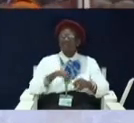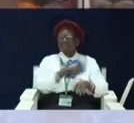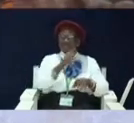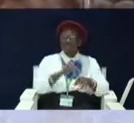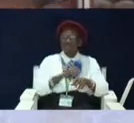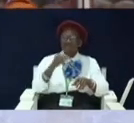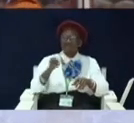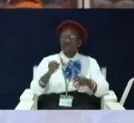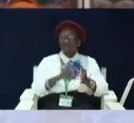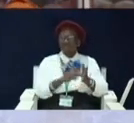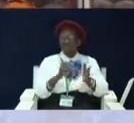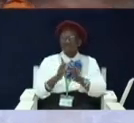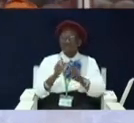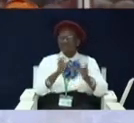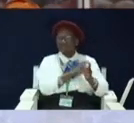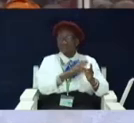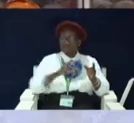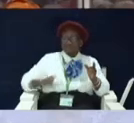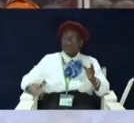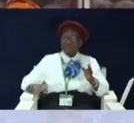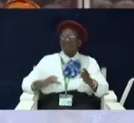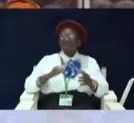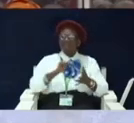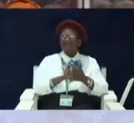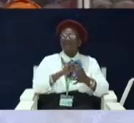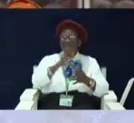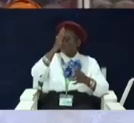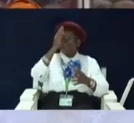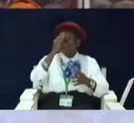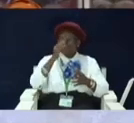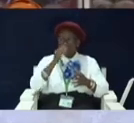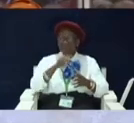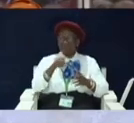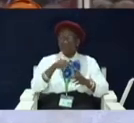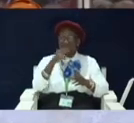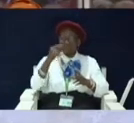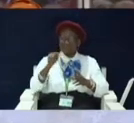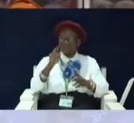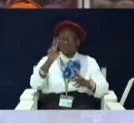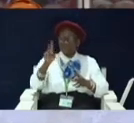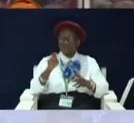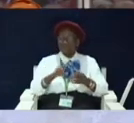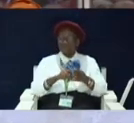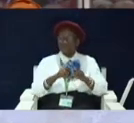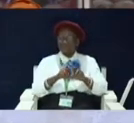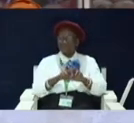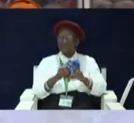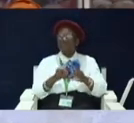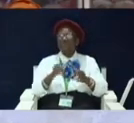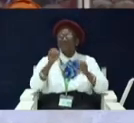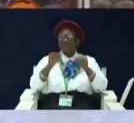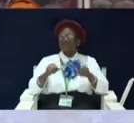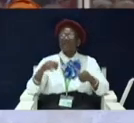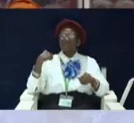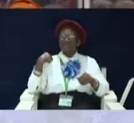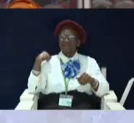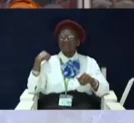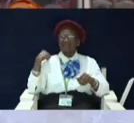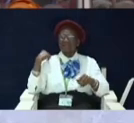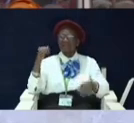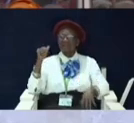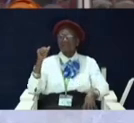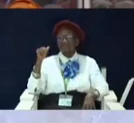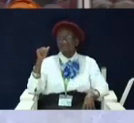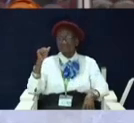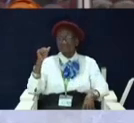son, daddy daughter can apply. Afi to ba je pa wa mejeji nbe ninu Jesu Kristi ni a to le ni ibasepo